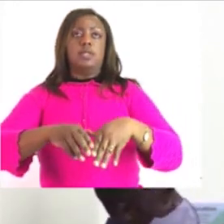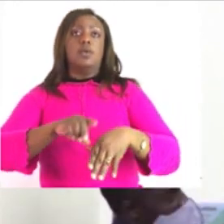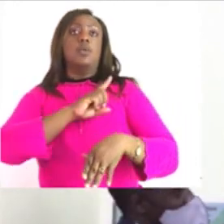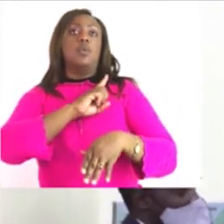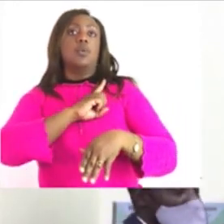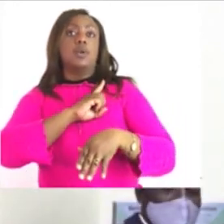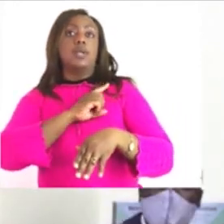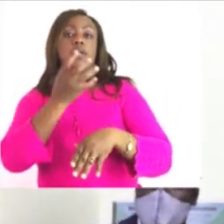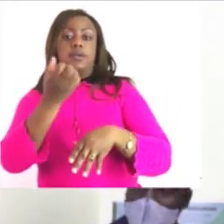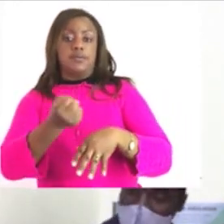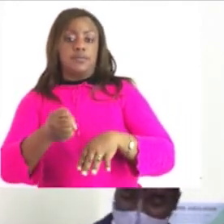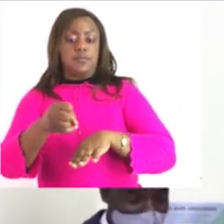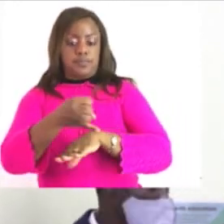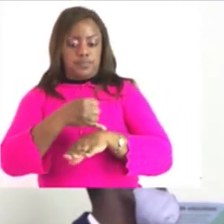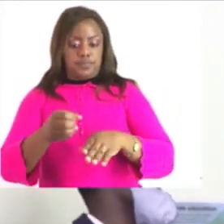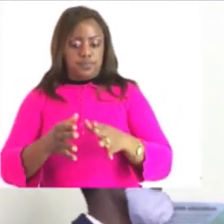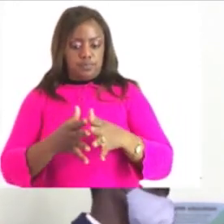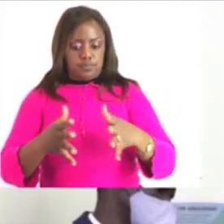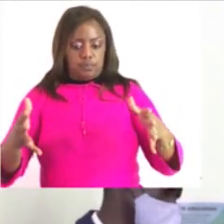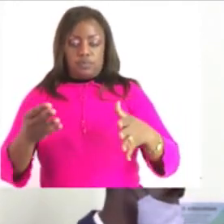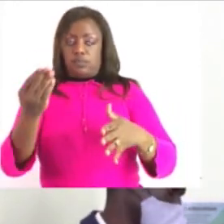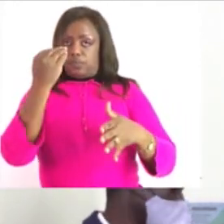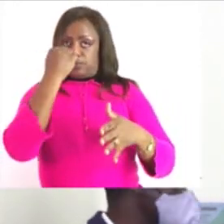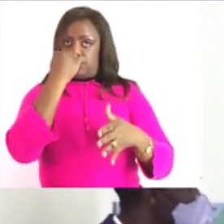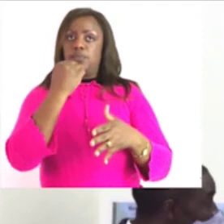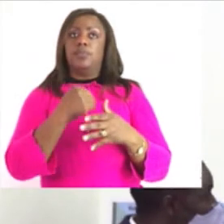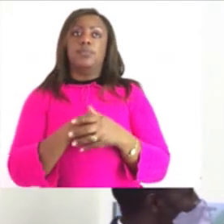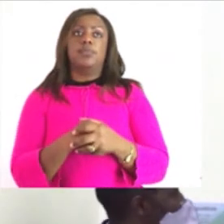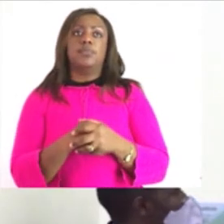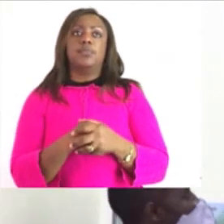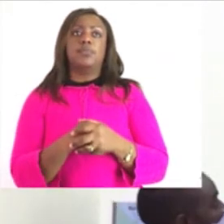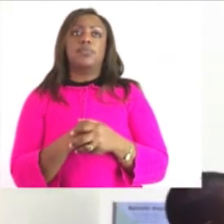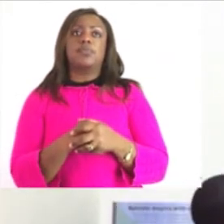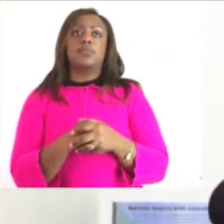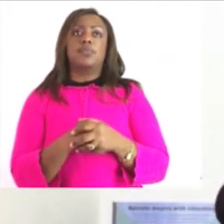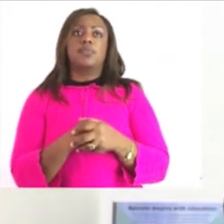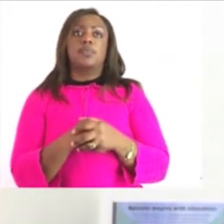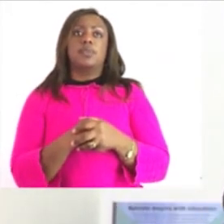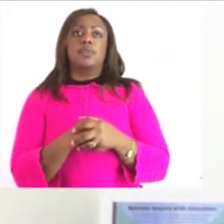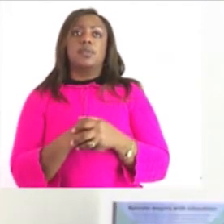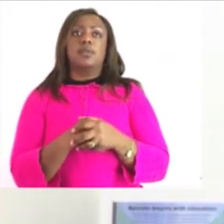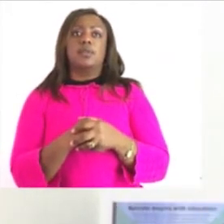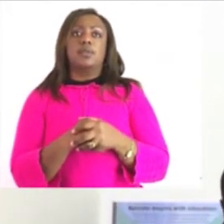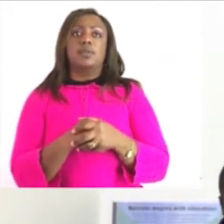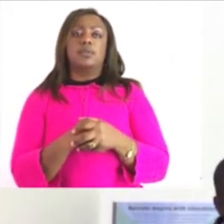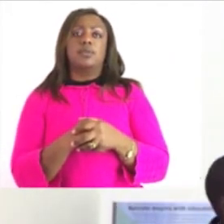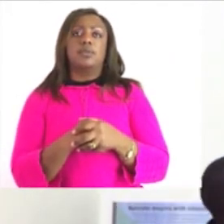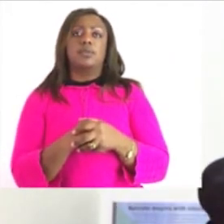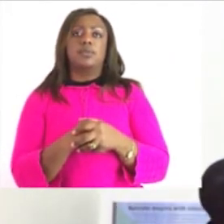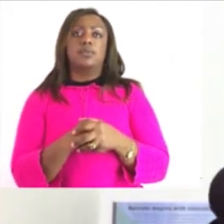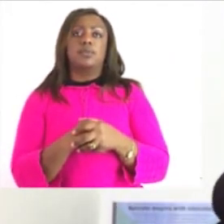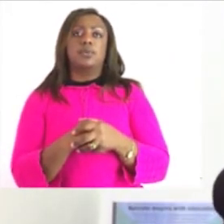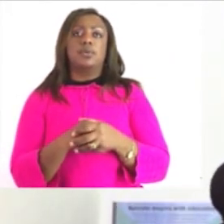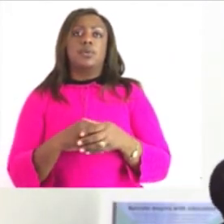enough space for the air that you are breathing in. If the expansion of the chest doesn't happen,